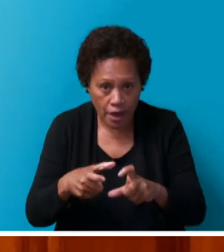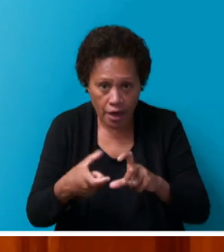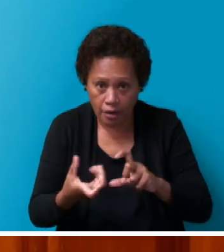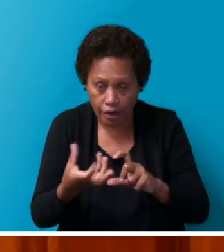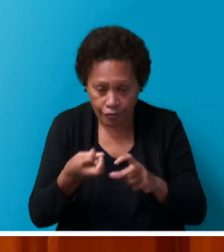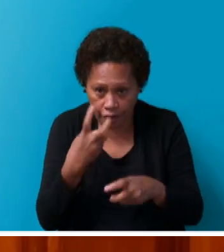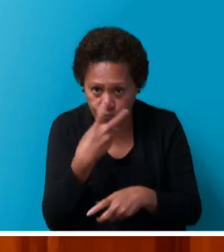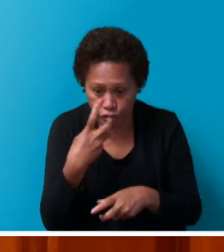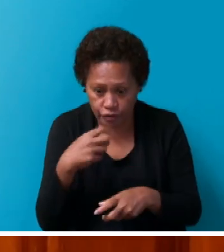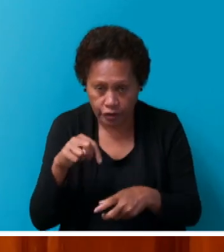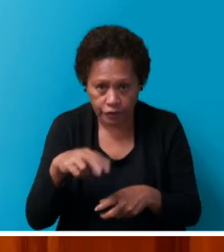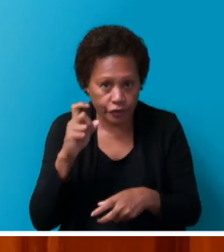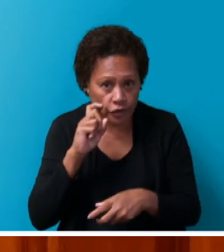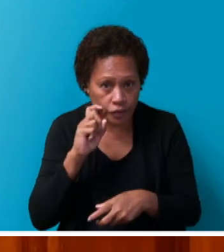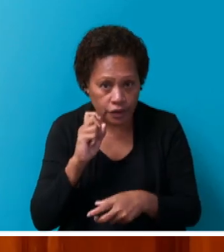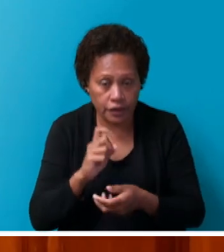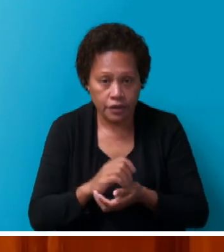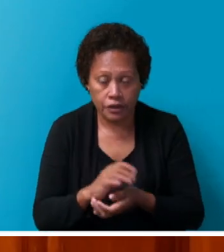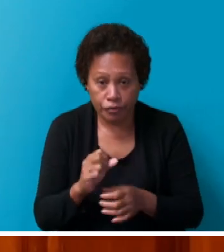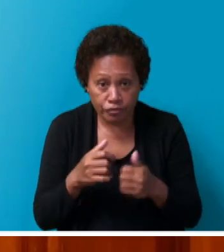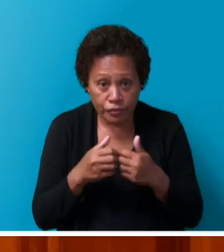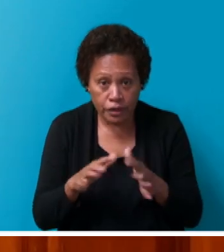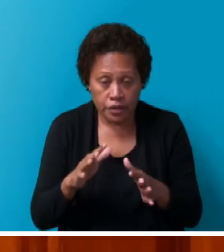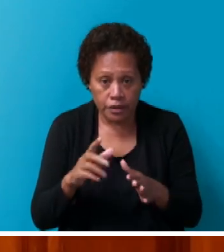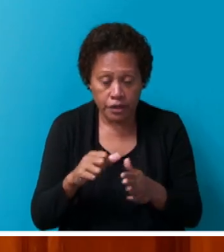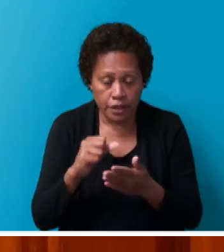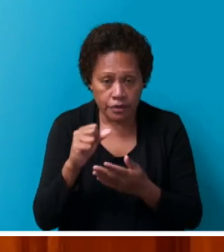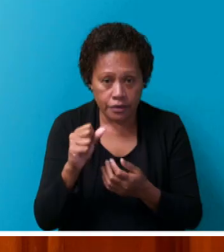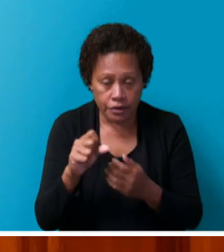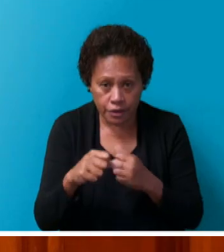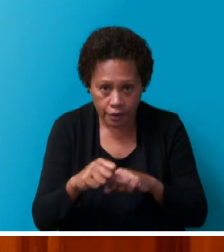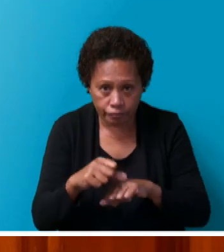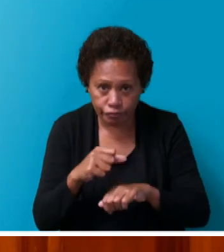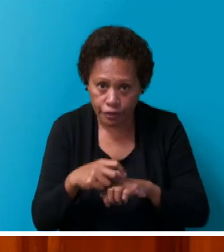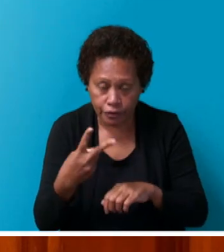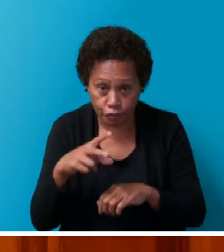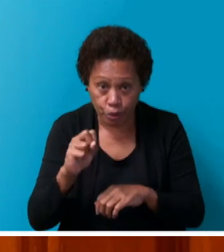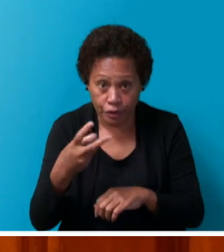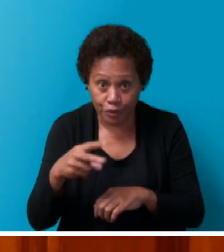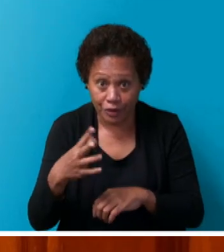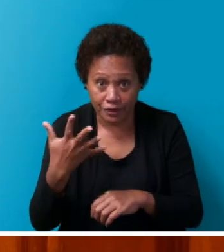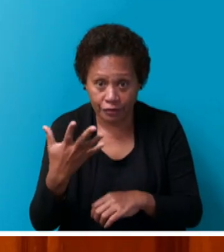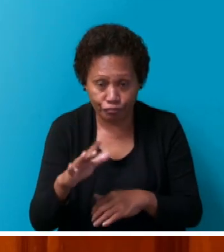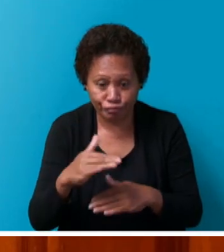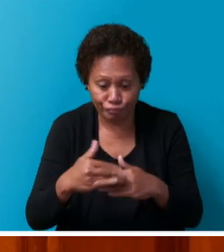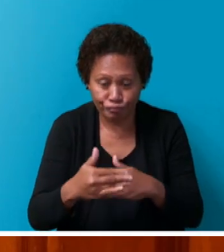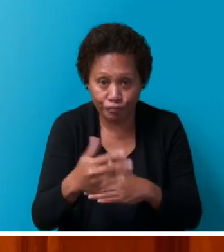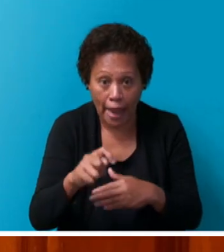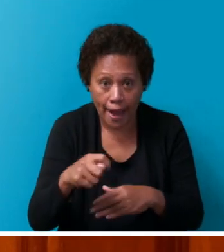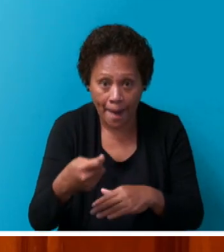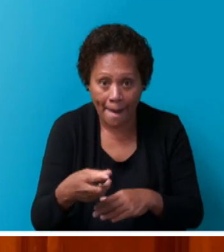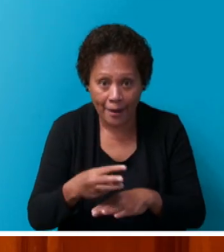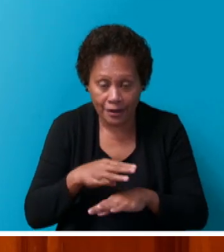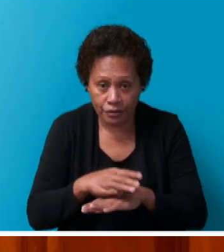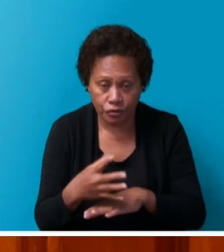within Fiji's waters. Starting April 2025 and continuing until next month, Pristine Seas is carrying out a